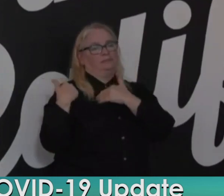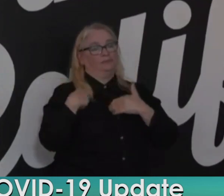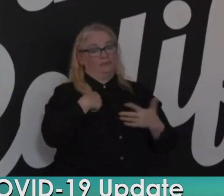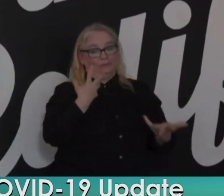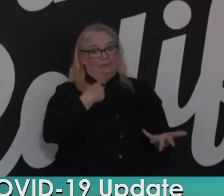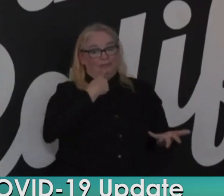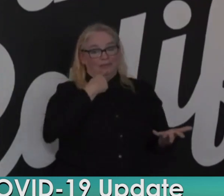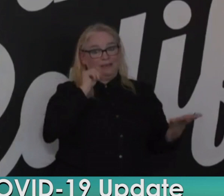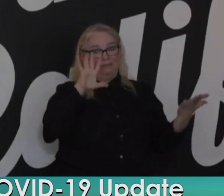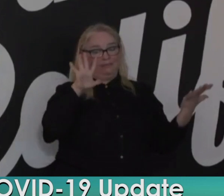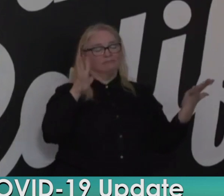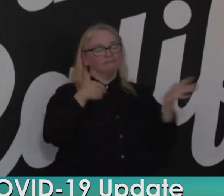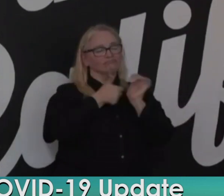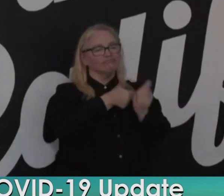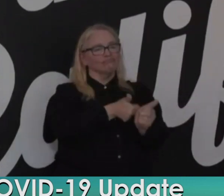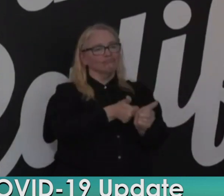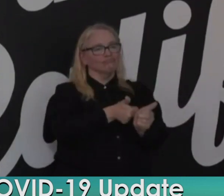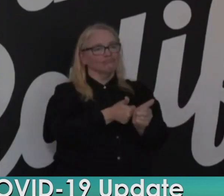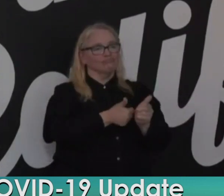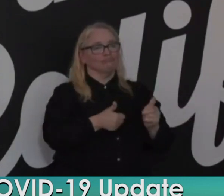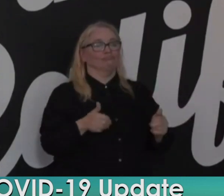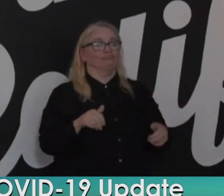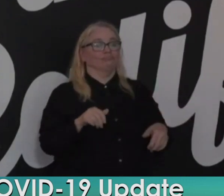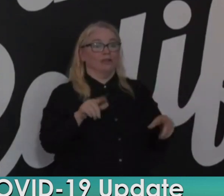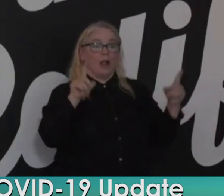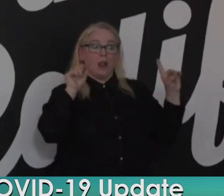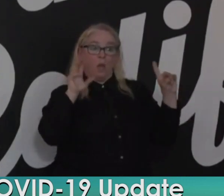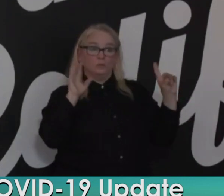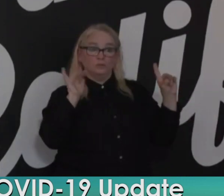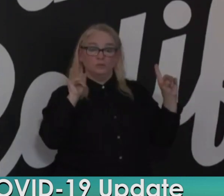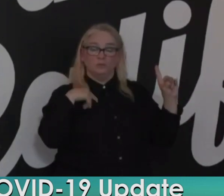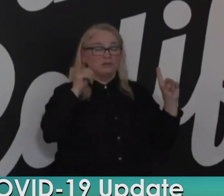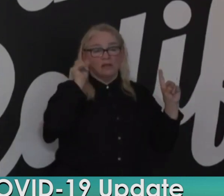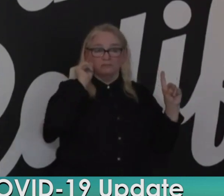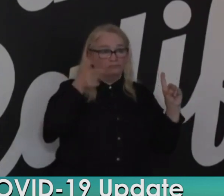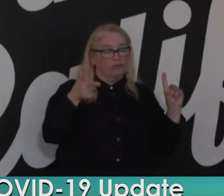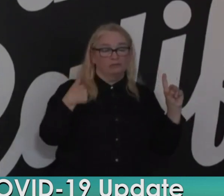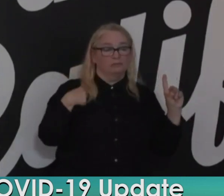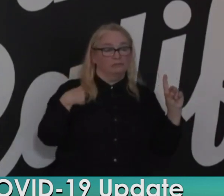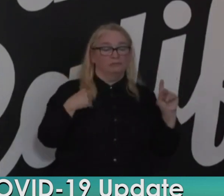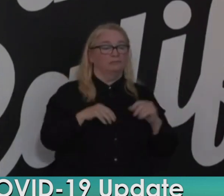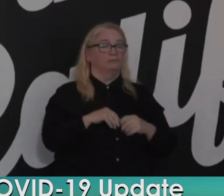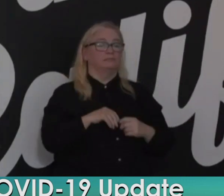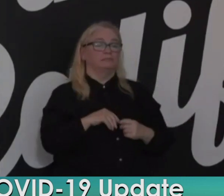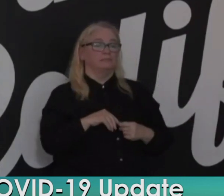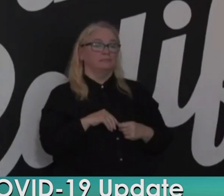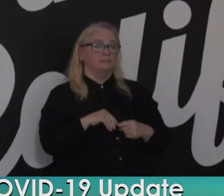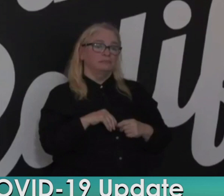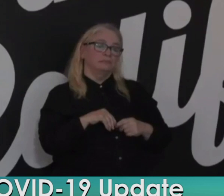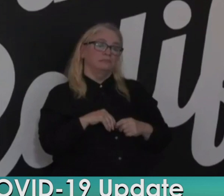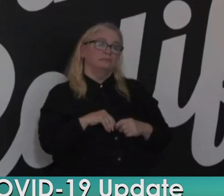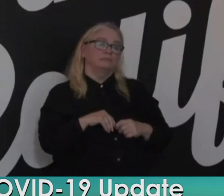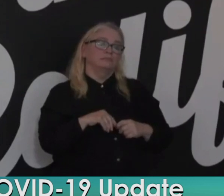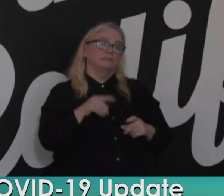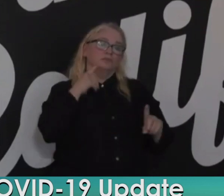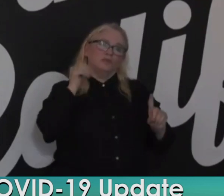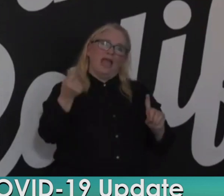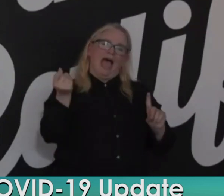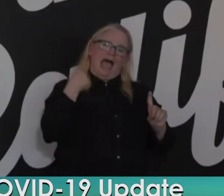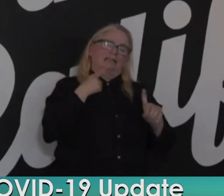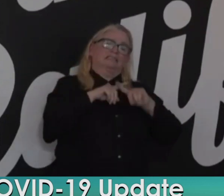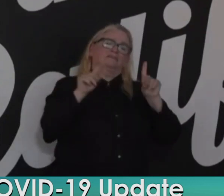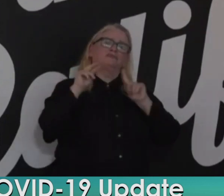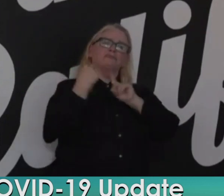lawsuit doesn't surprise me, and to the extent the question could have easily been asked from another perspective, does